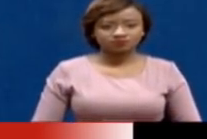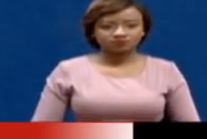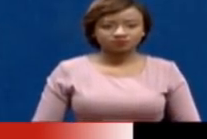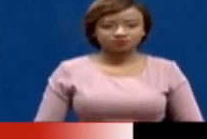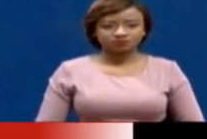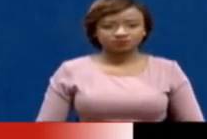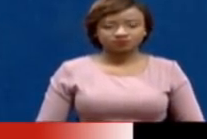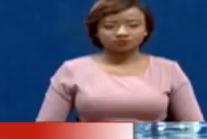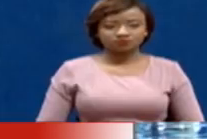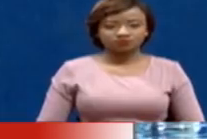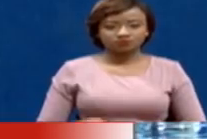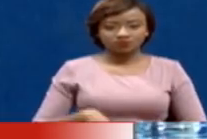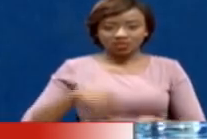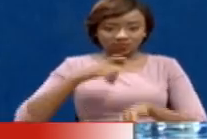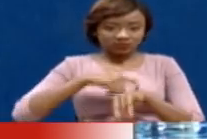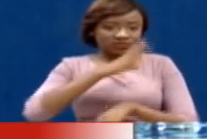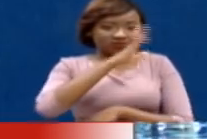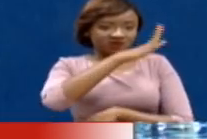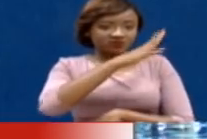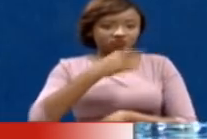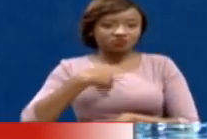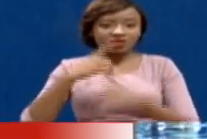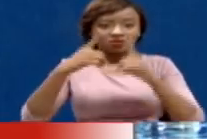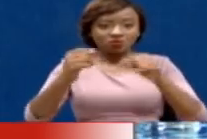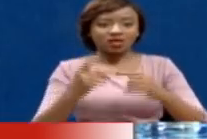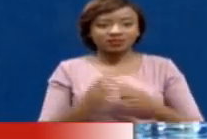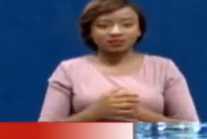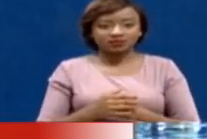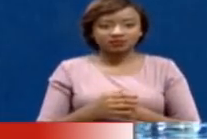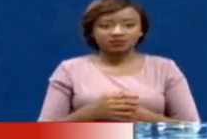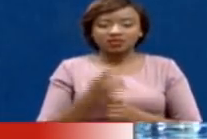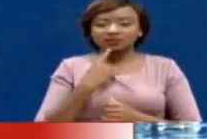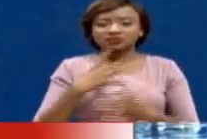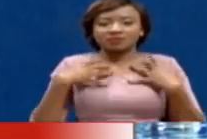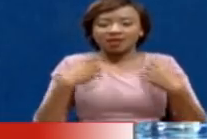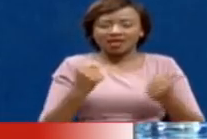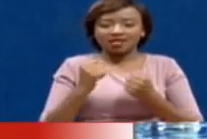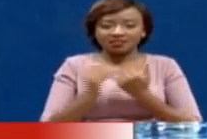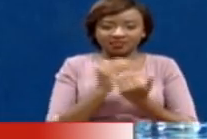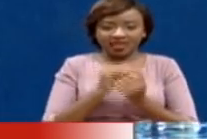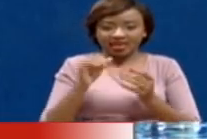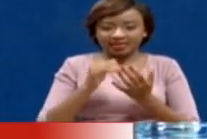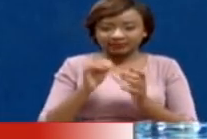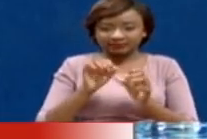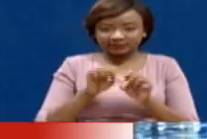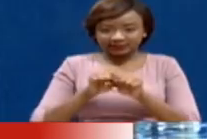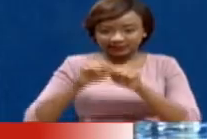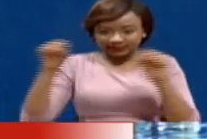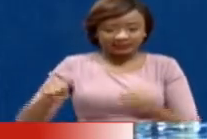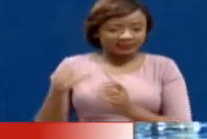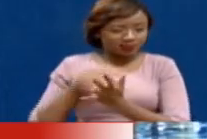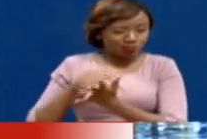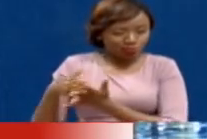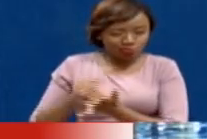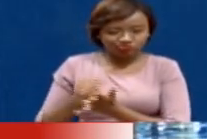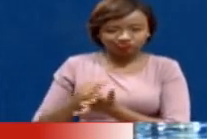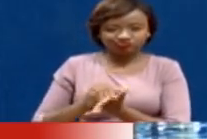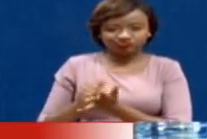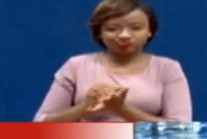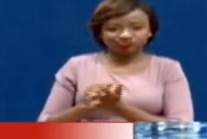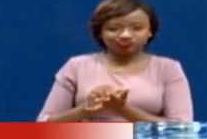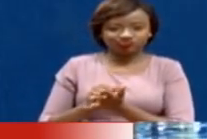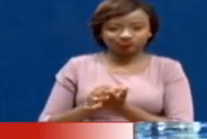When we talked in the afternoon, we said healthcare systems in Africa are fragile, because if you look at